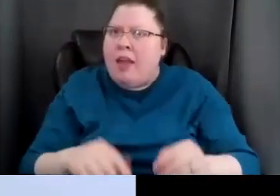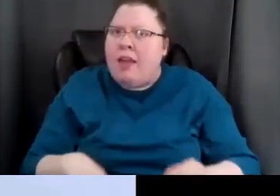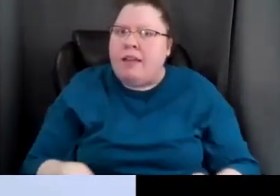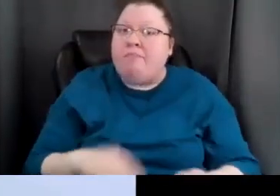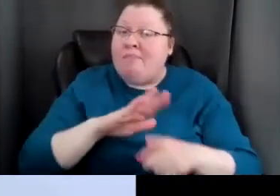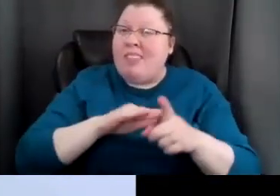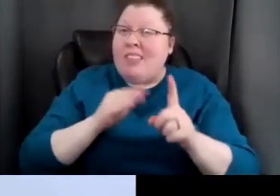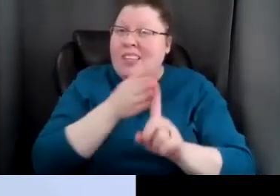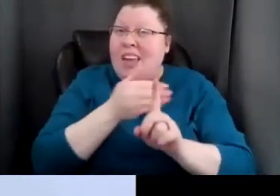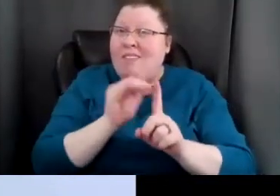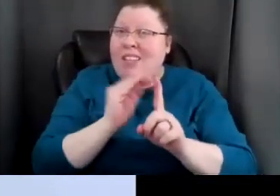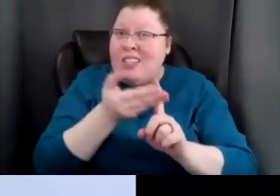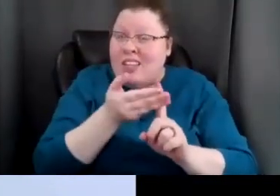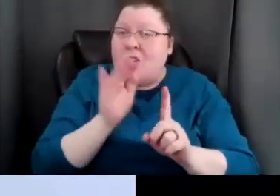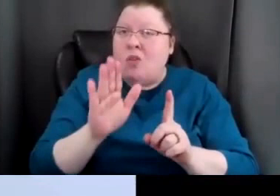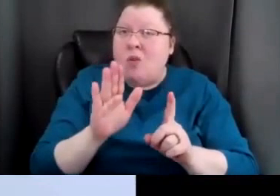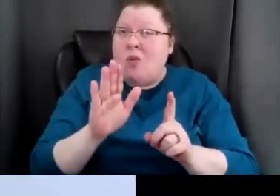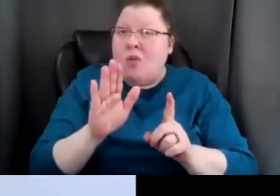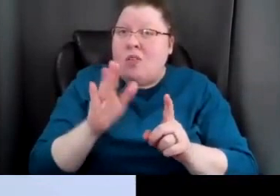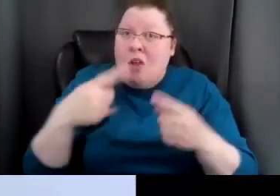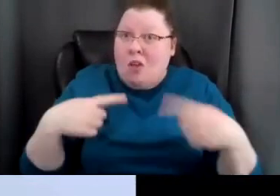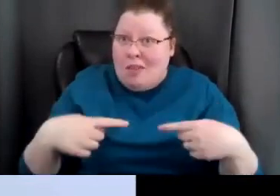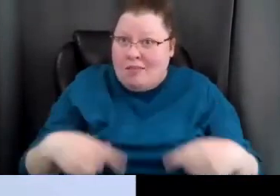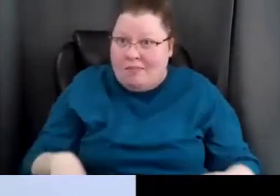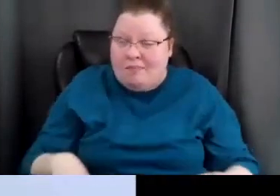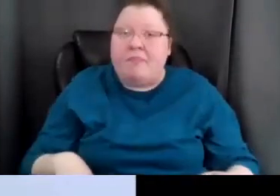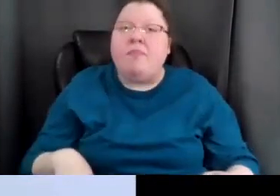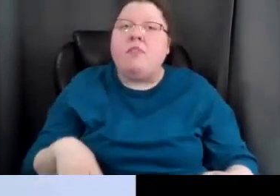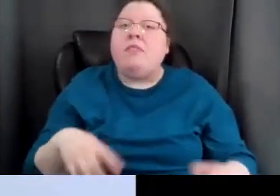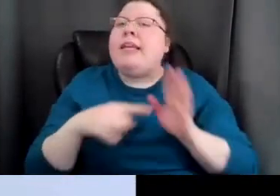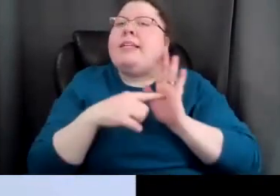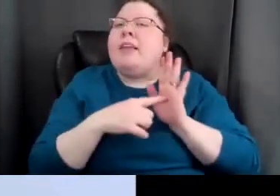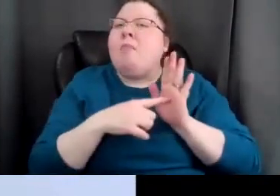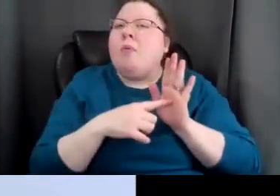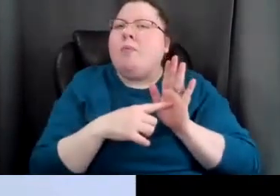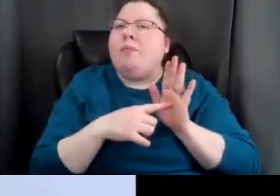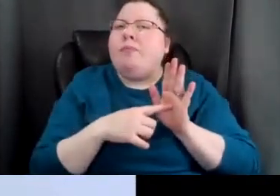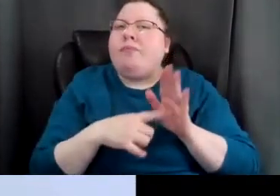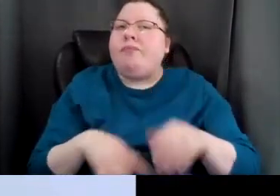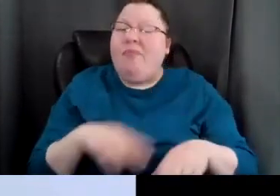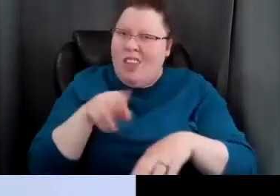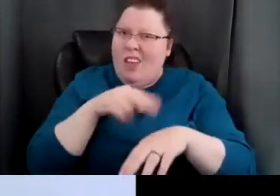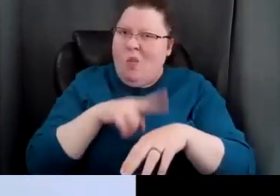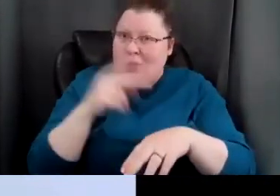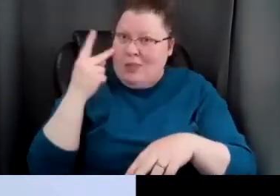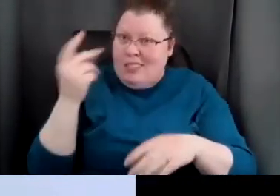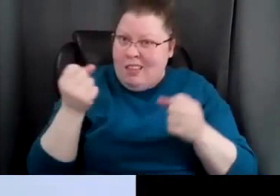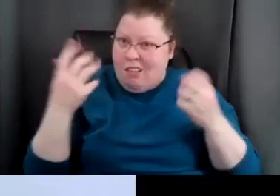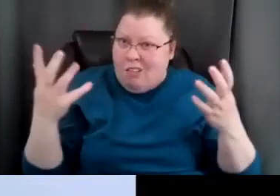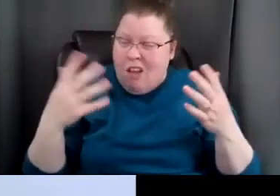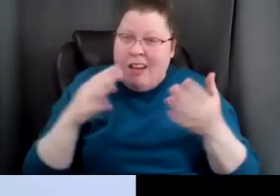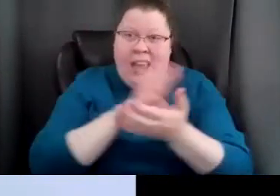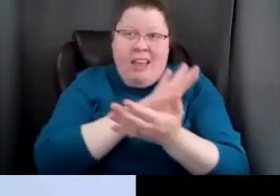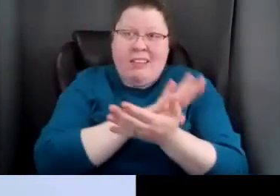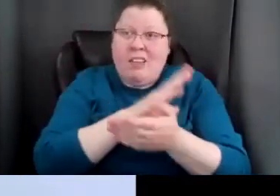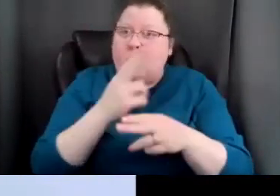convincing you with that kind of argument. Let's look at an example now. Of course, you'll see a lot of times essays